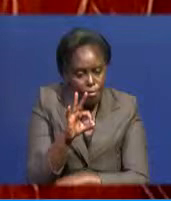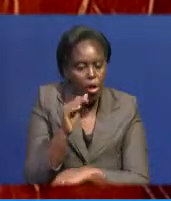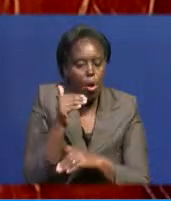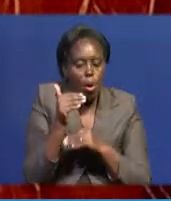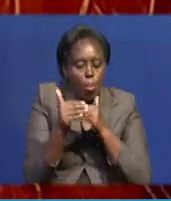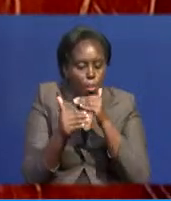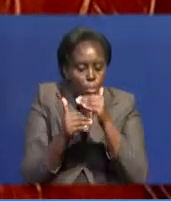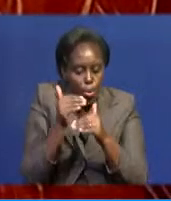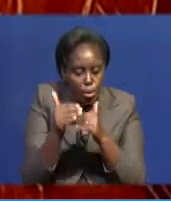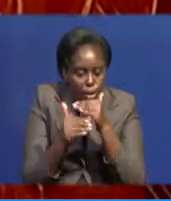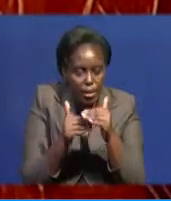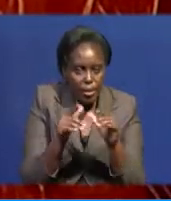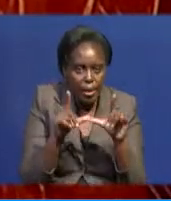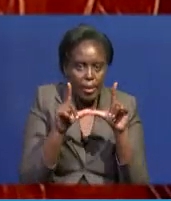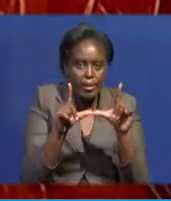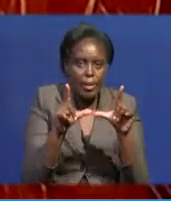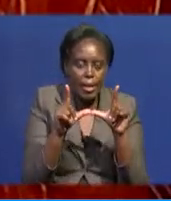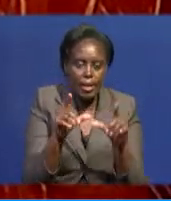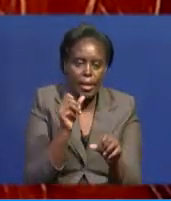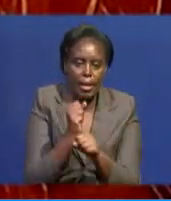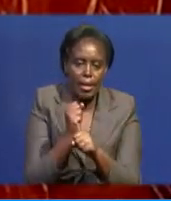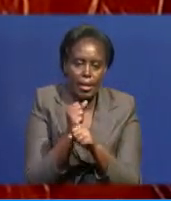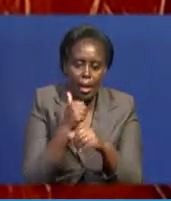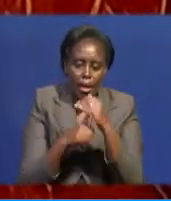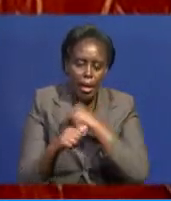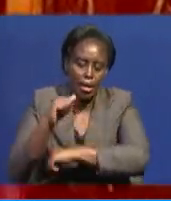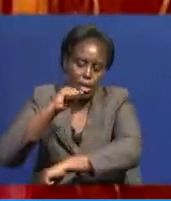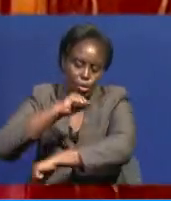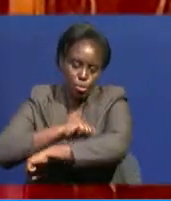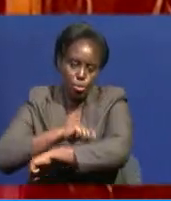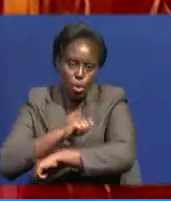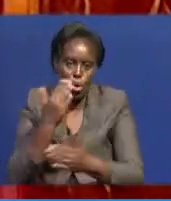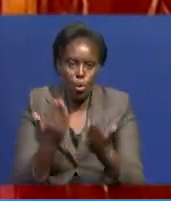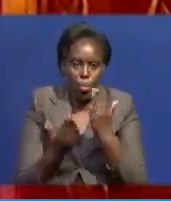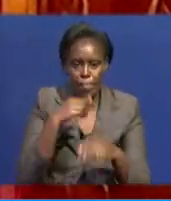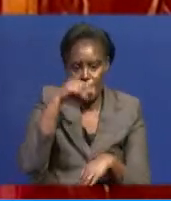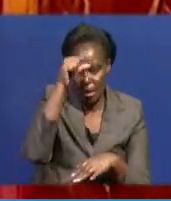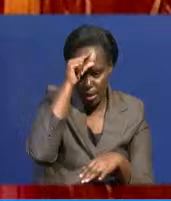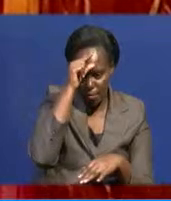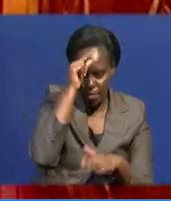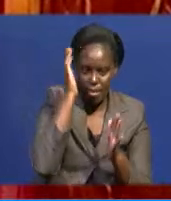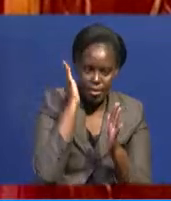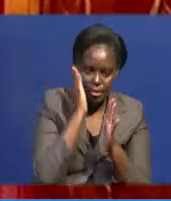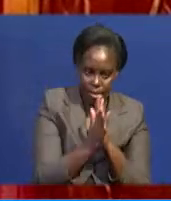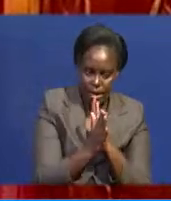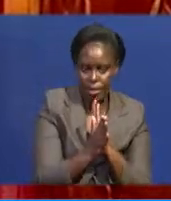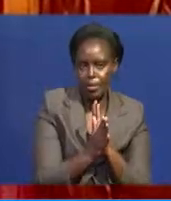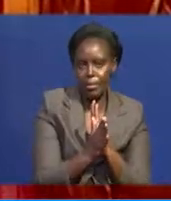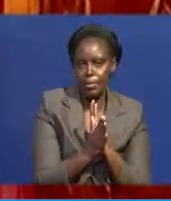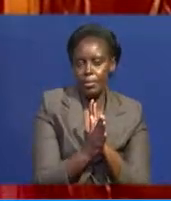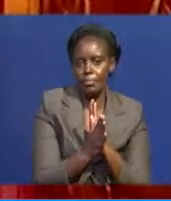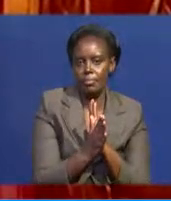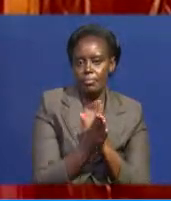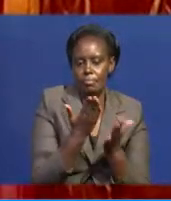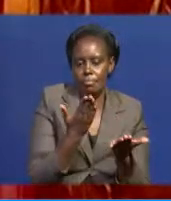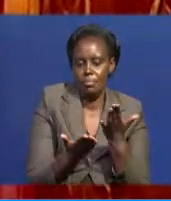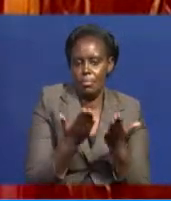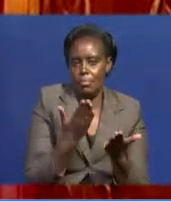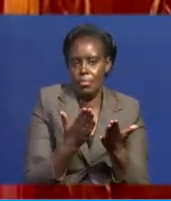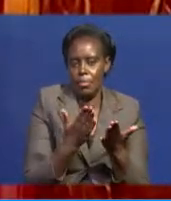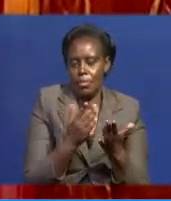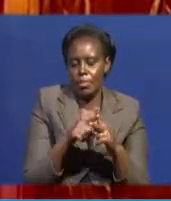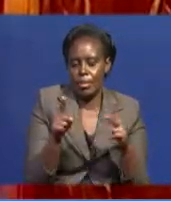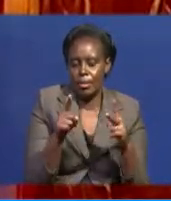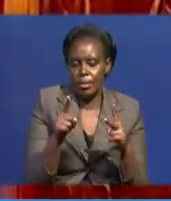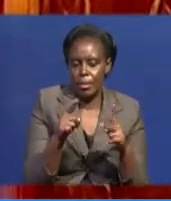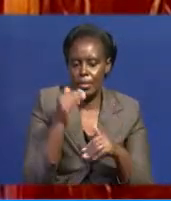the titles is done by the schools or it's the government directly that actually